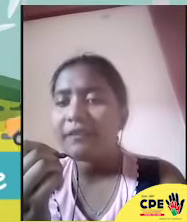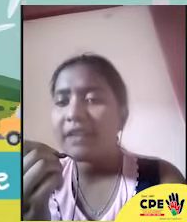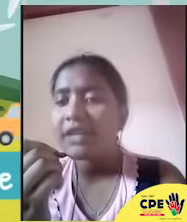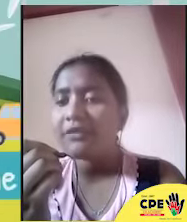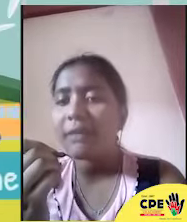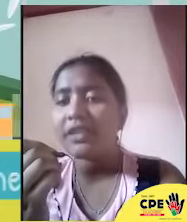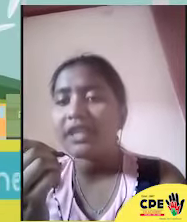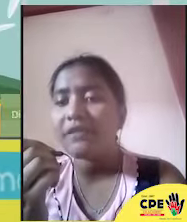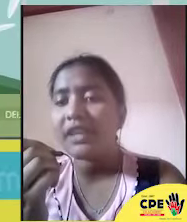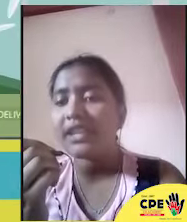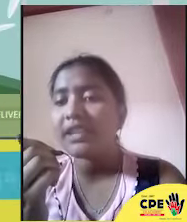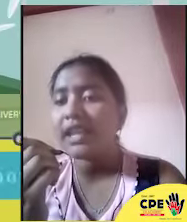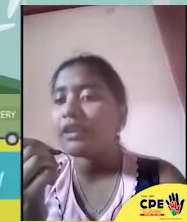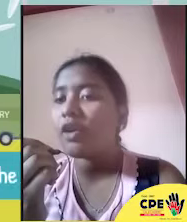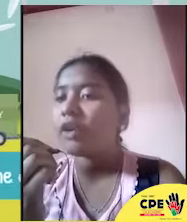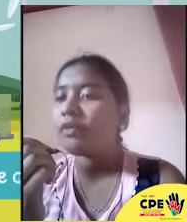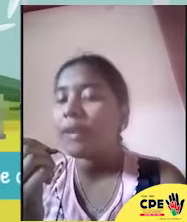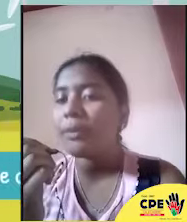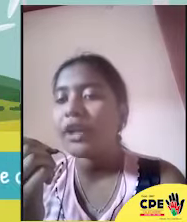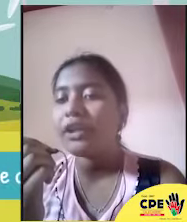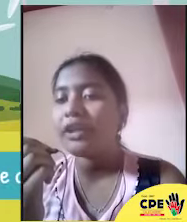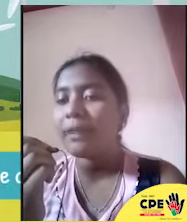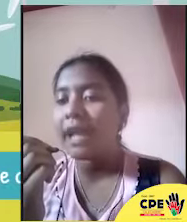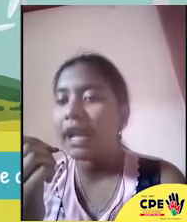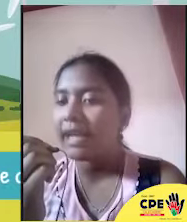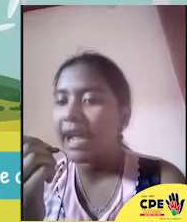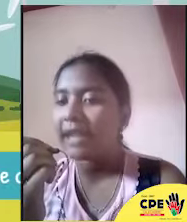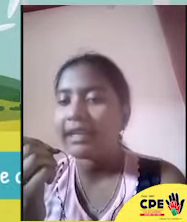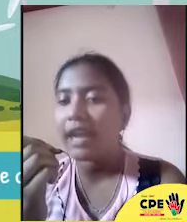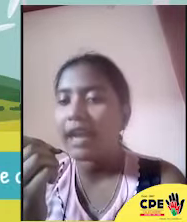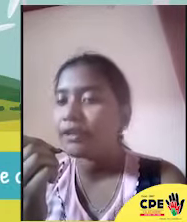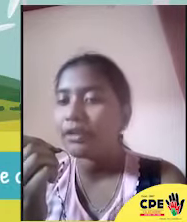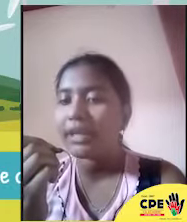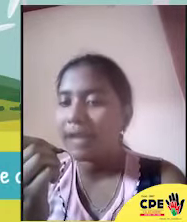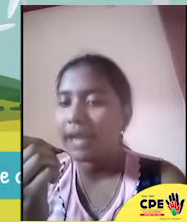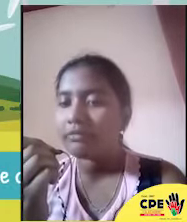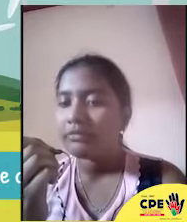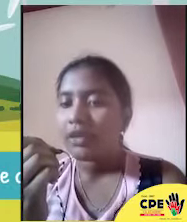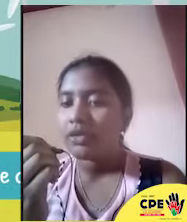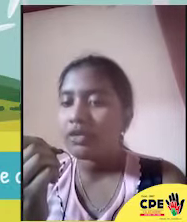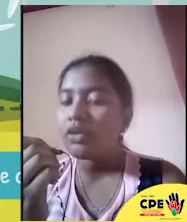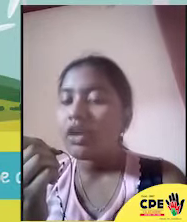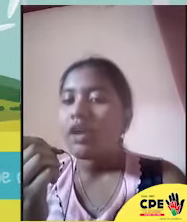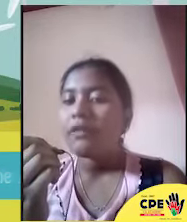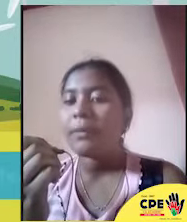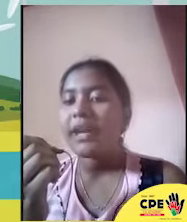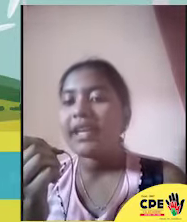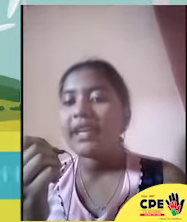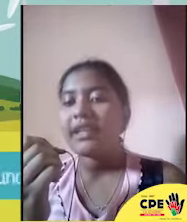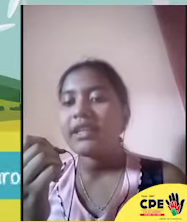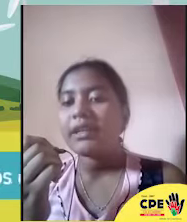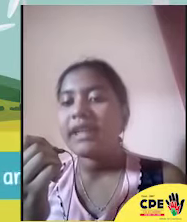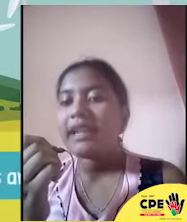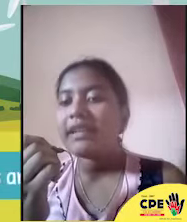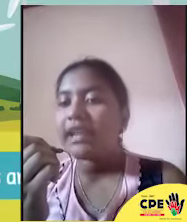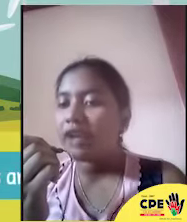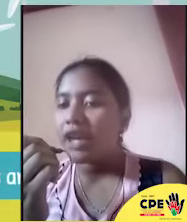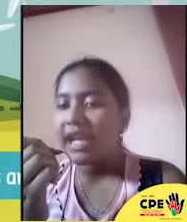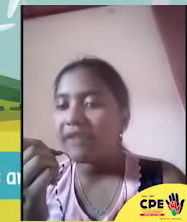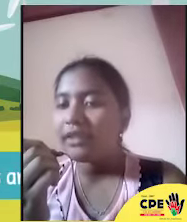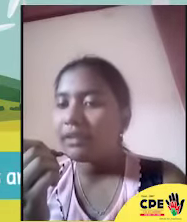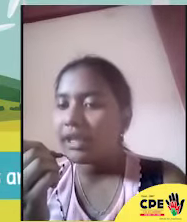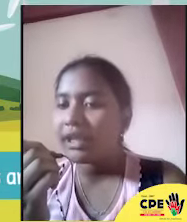like floods, farmers are facing that on one particular land they can't grow their plant. So, for buying another land, they are